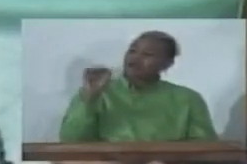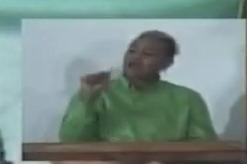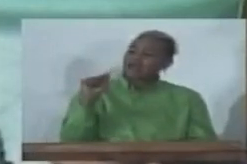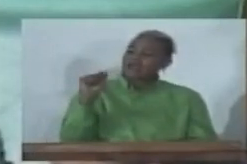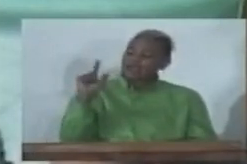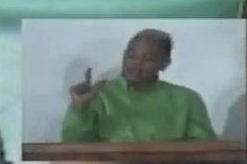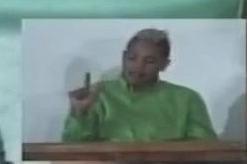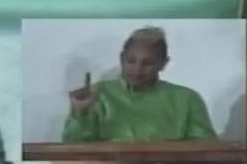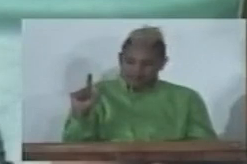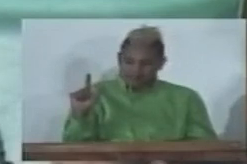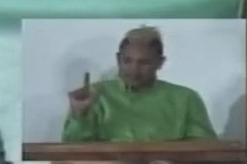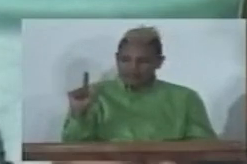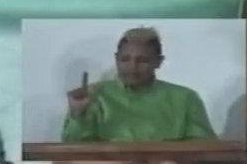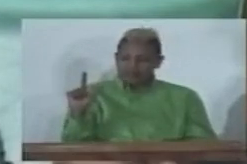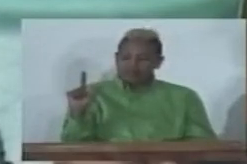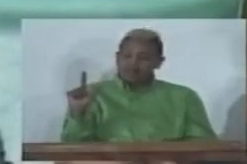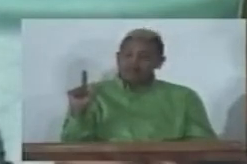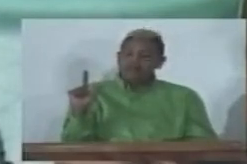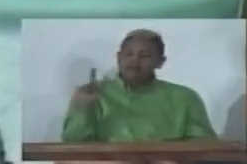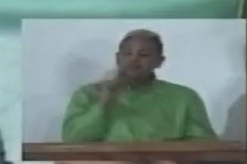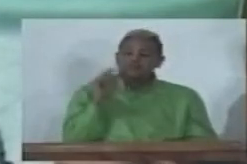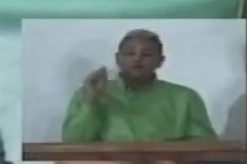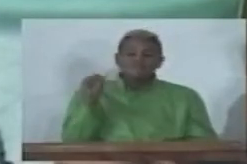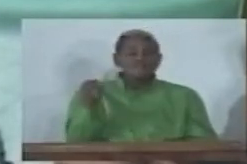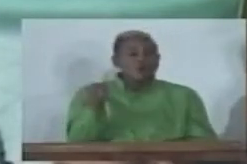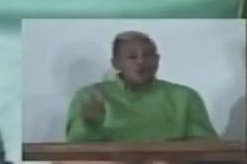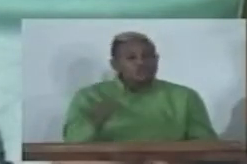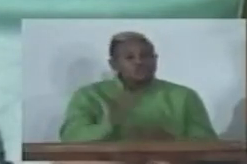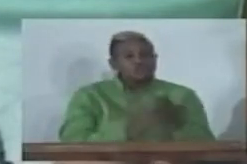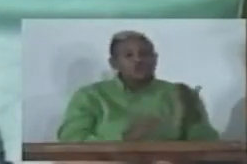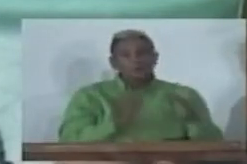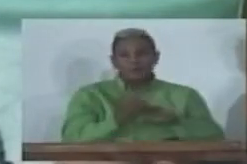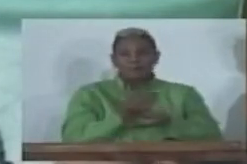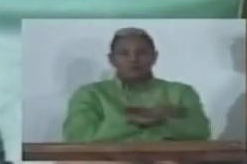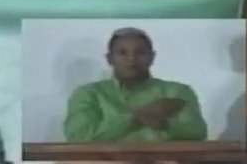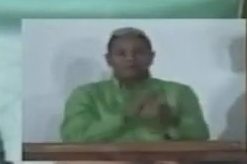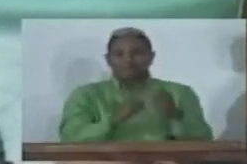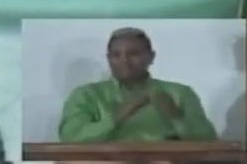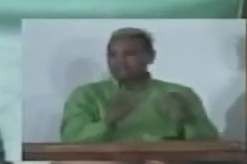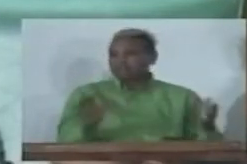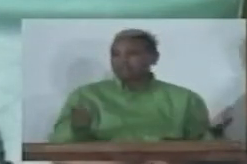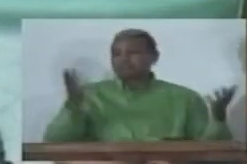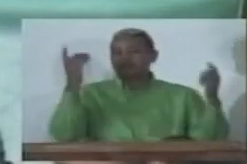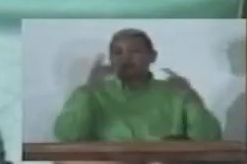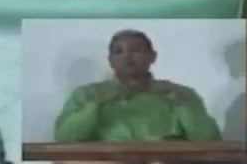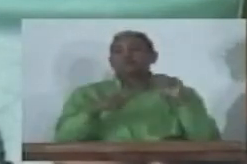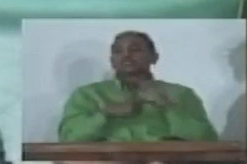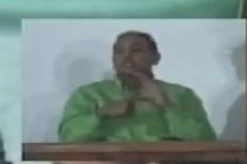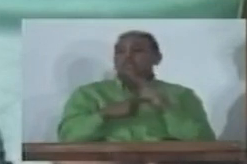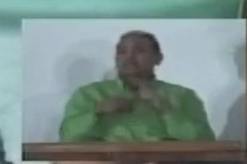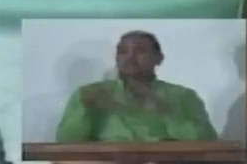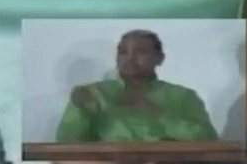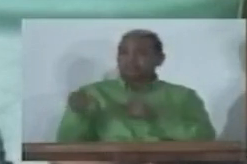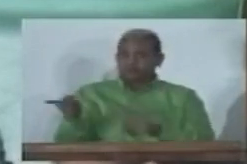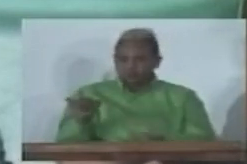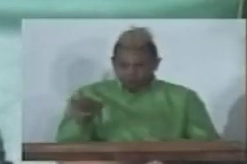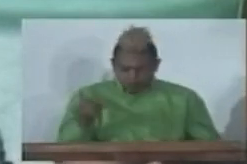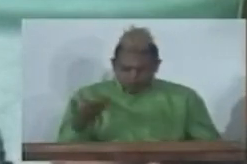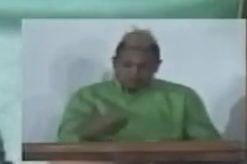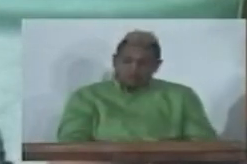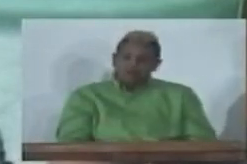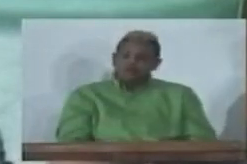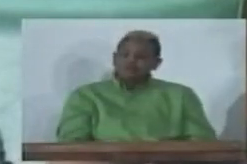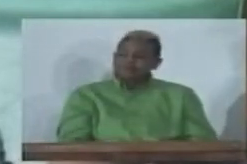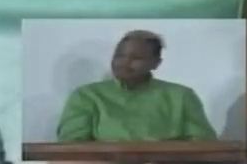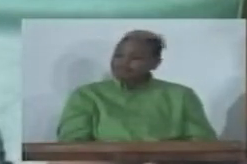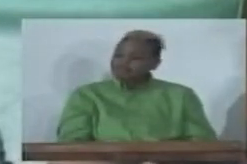NMIAL to fund certain capital improvements and for the debt financing in relation thereto. But,